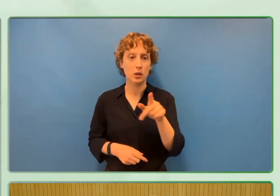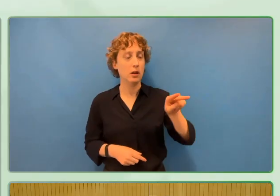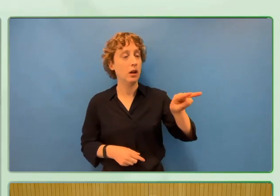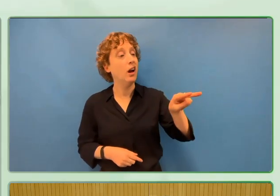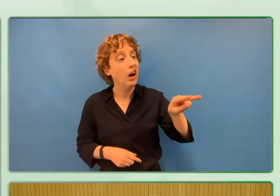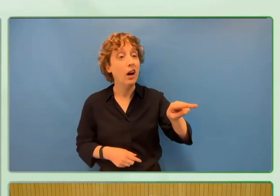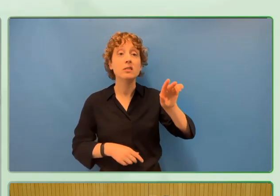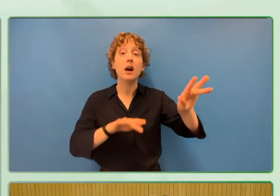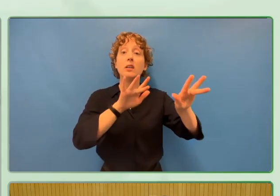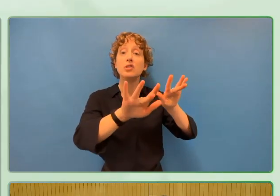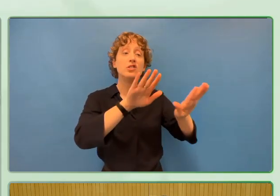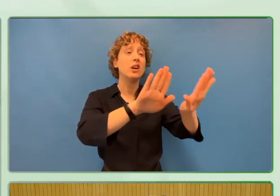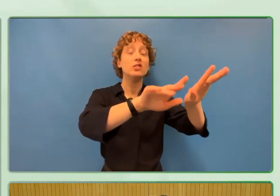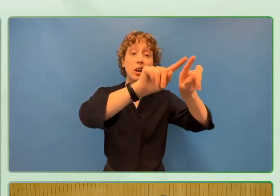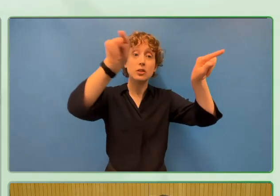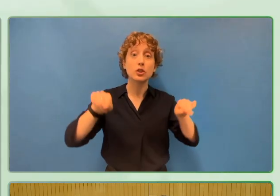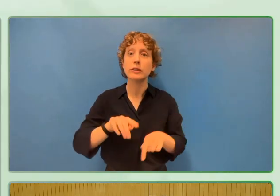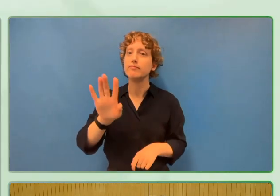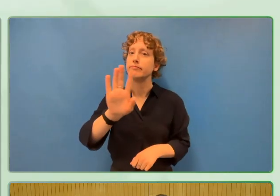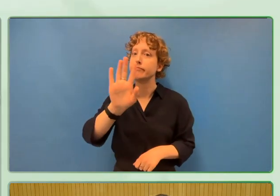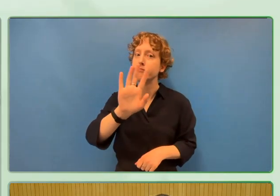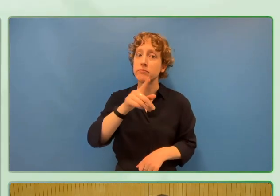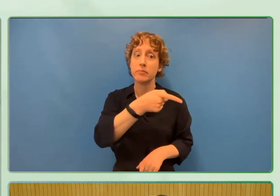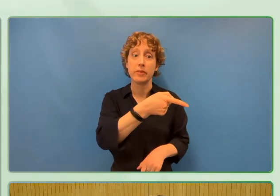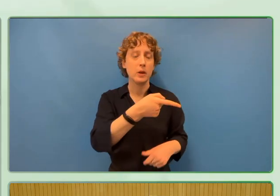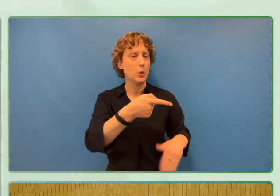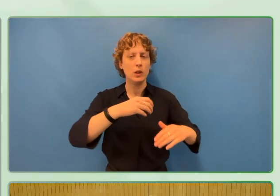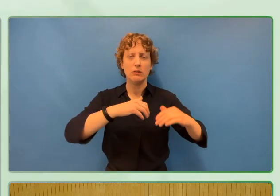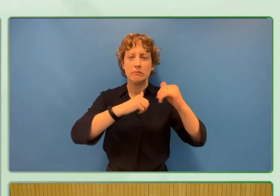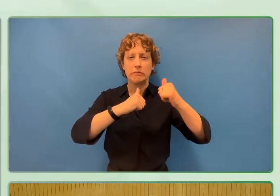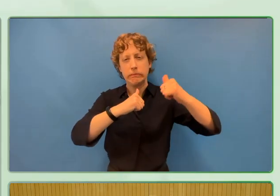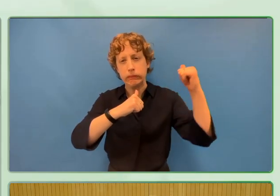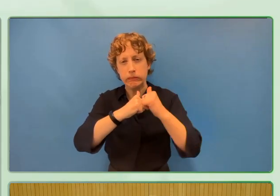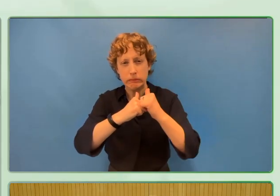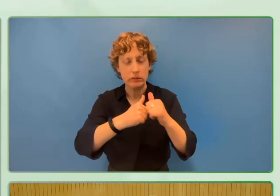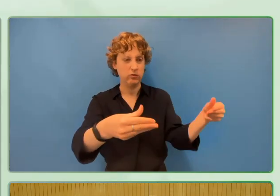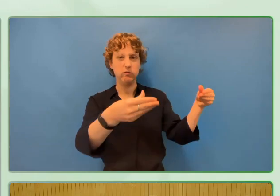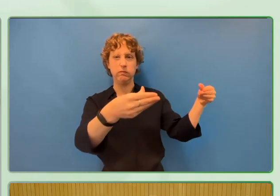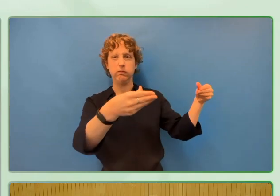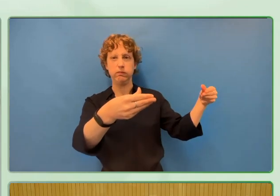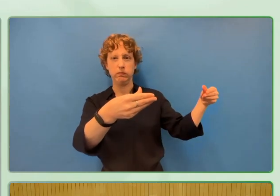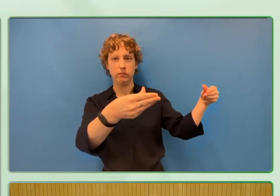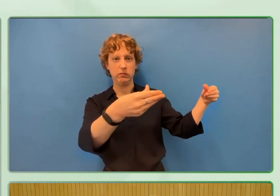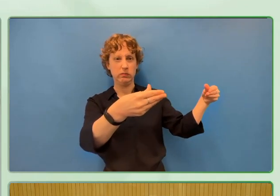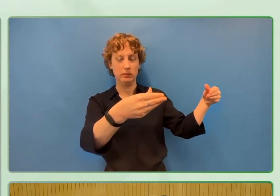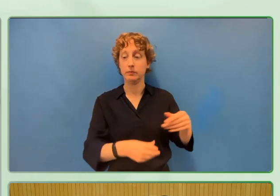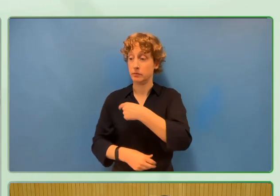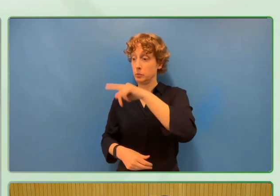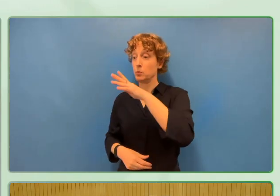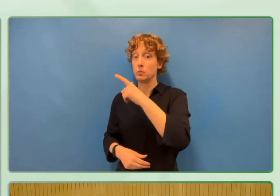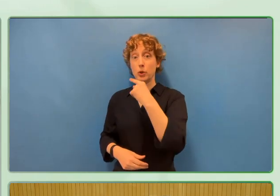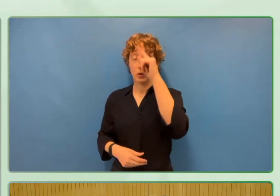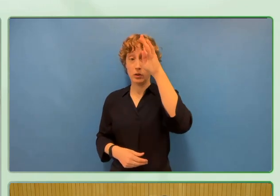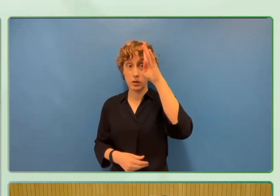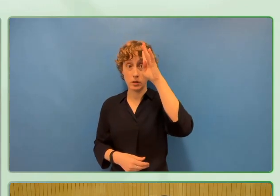true, because this is really, really heavy duty. The makers of this tablet, they are Finnish